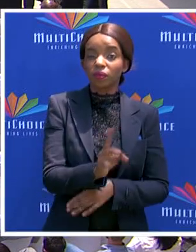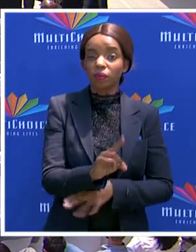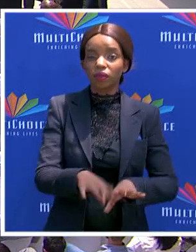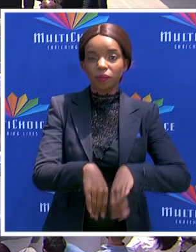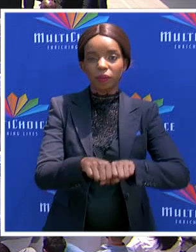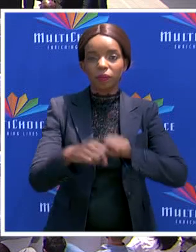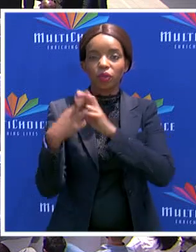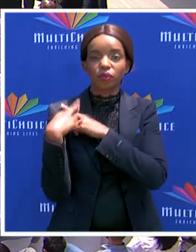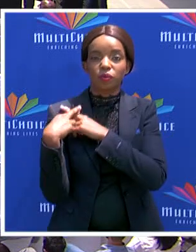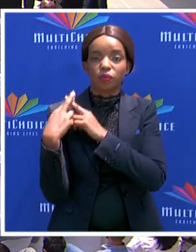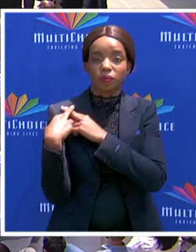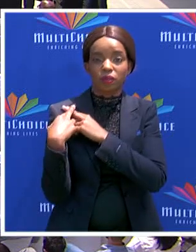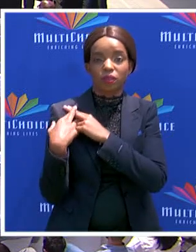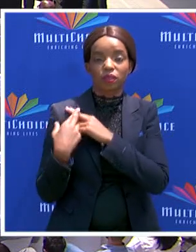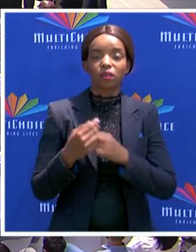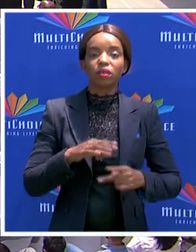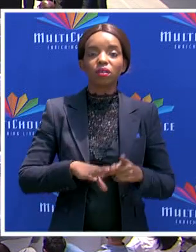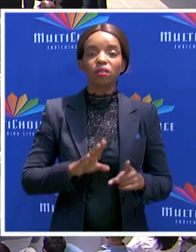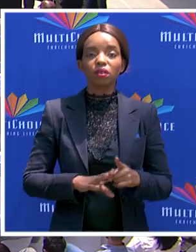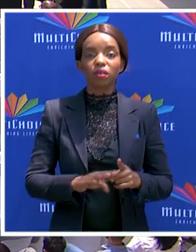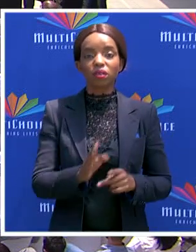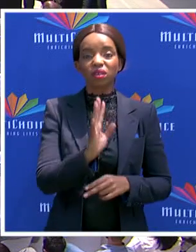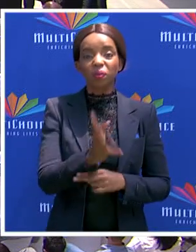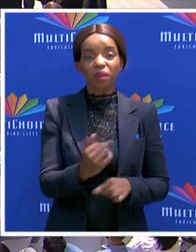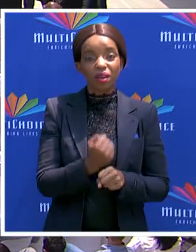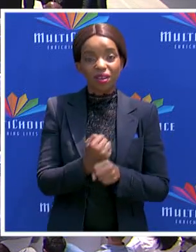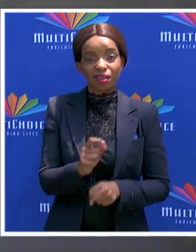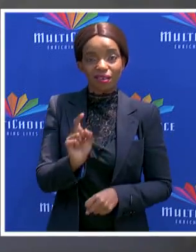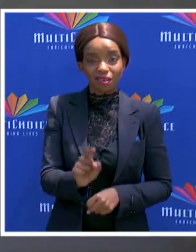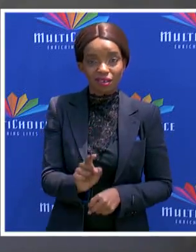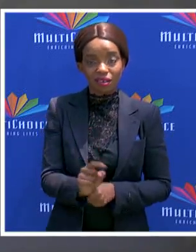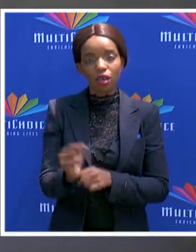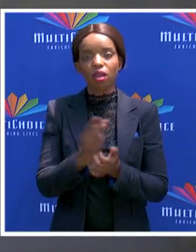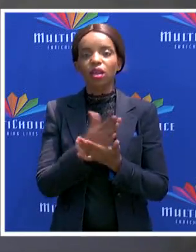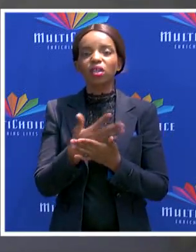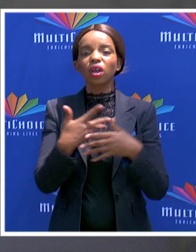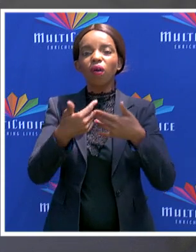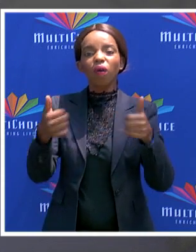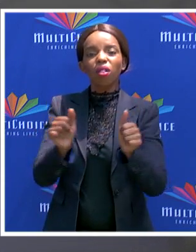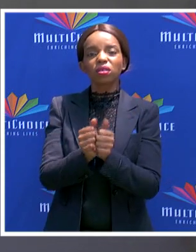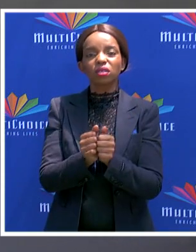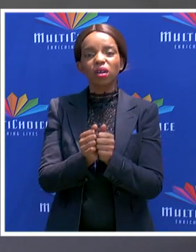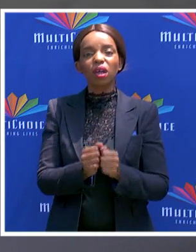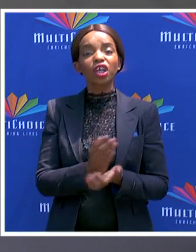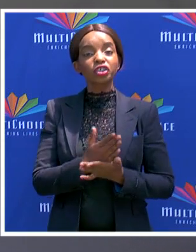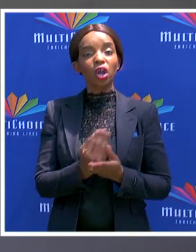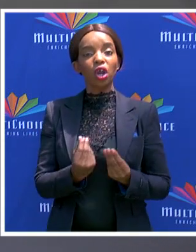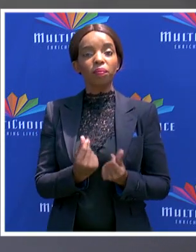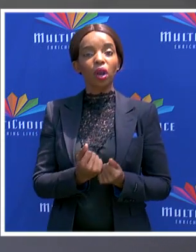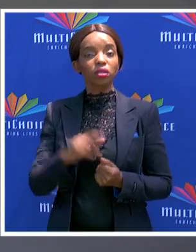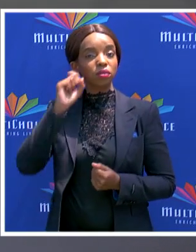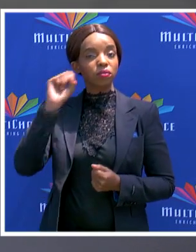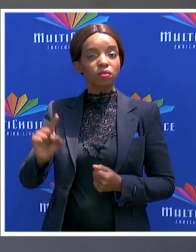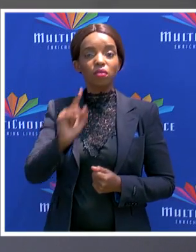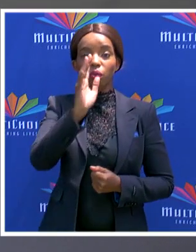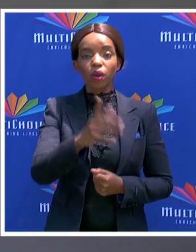responsibility and we build this business and we add value to shareholders and we will ignore the share price, because what